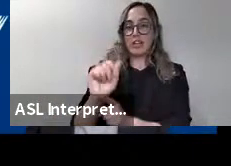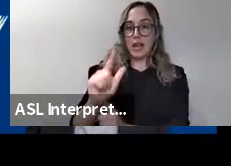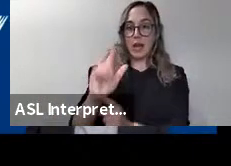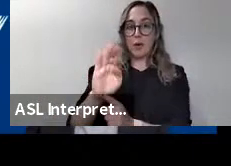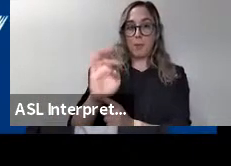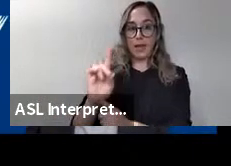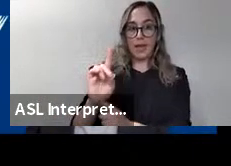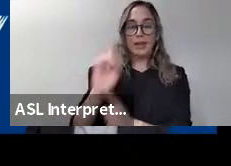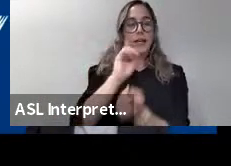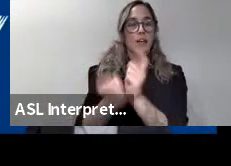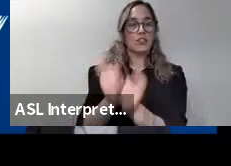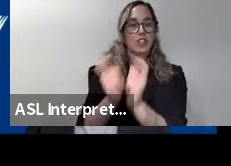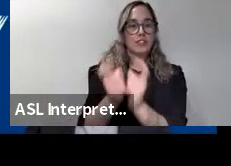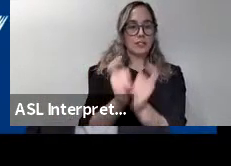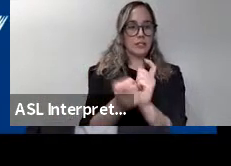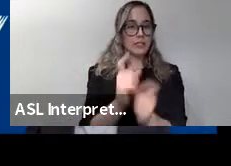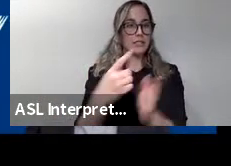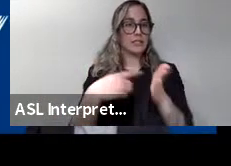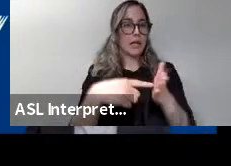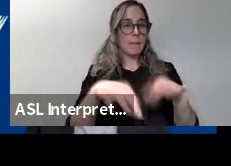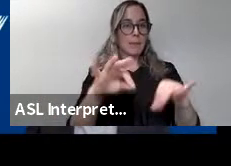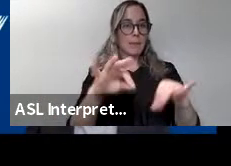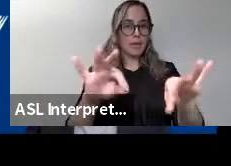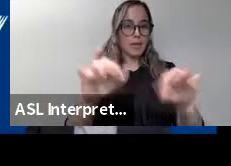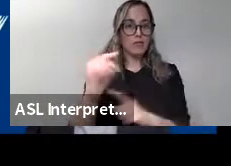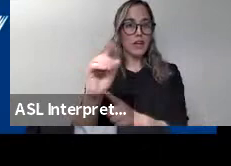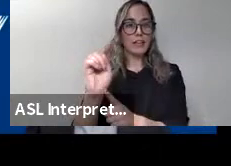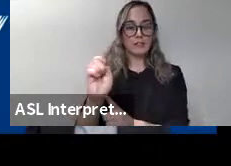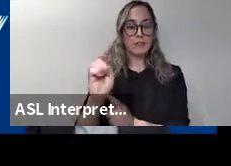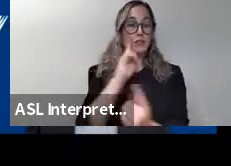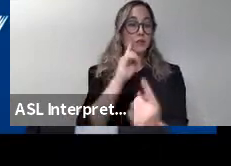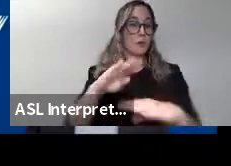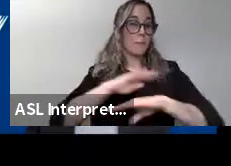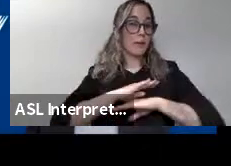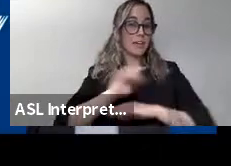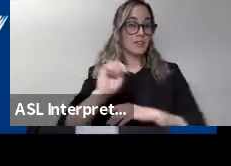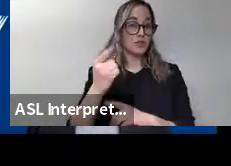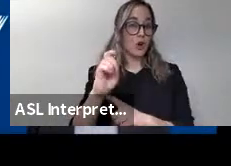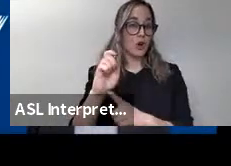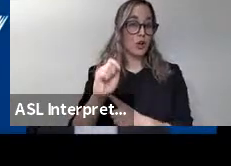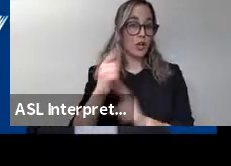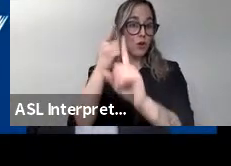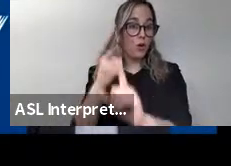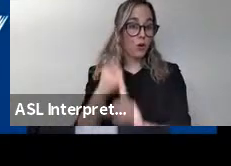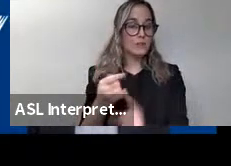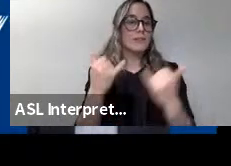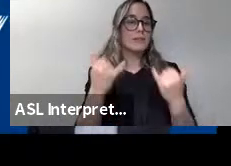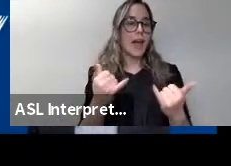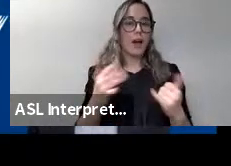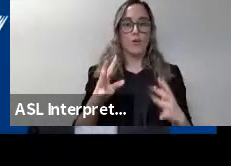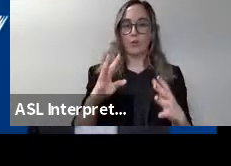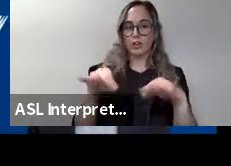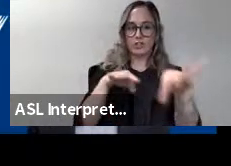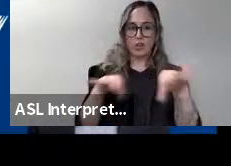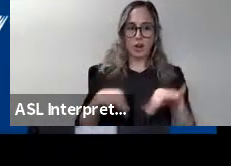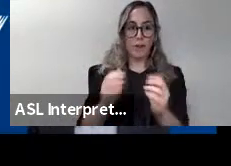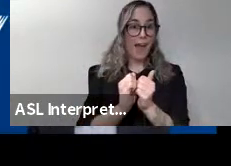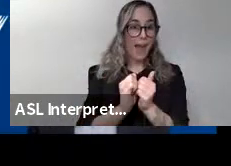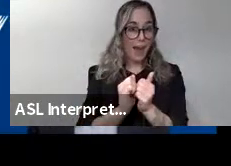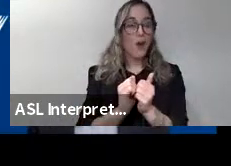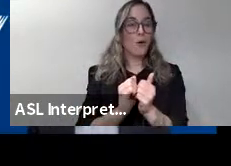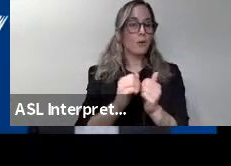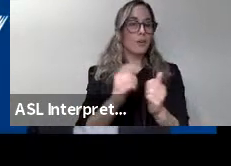adjusted sampling rates to fine-tune each subsequent wave to meet target goals. Now let's talk about how the survey was administered to selected